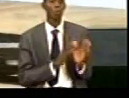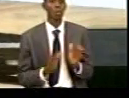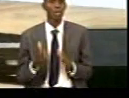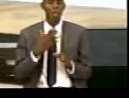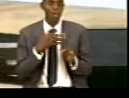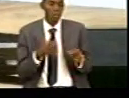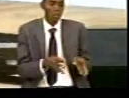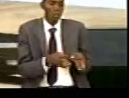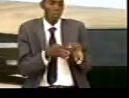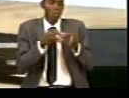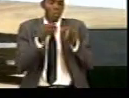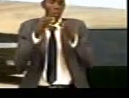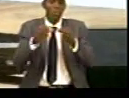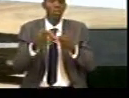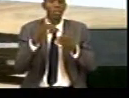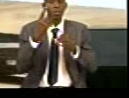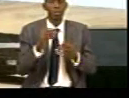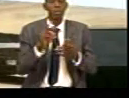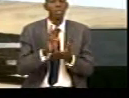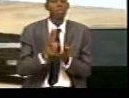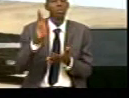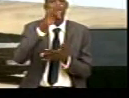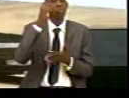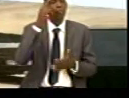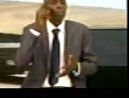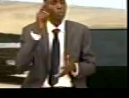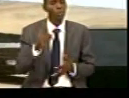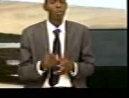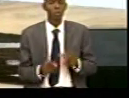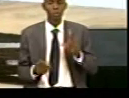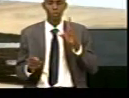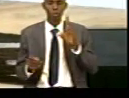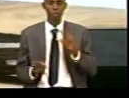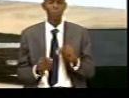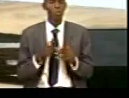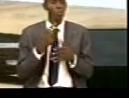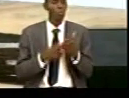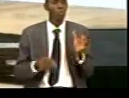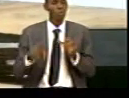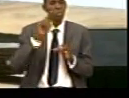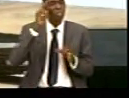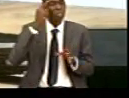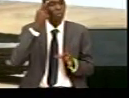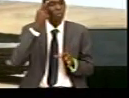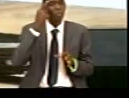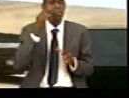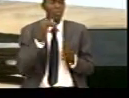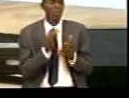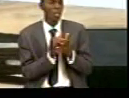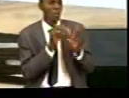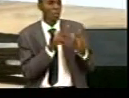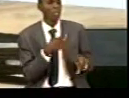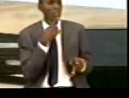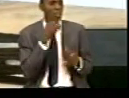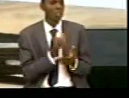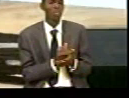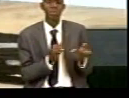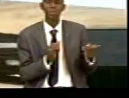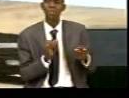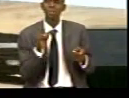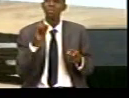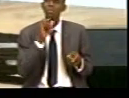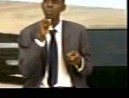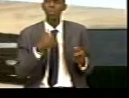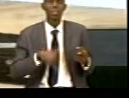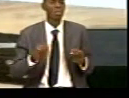for you and walk according to your timetable? What do you think? So and so says it's not ready yet. Such